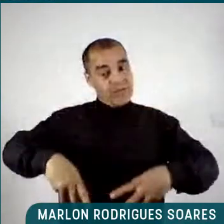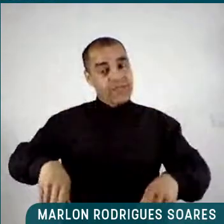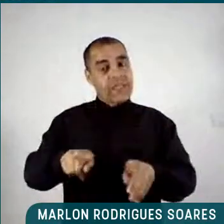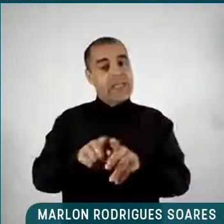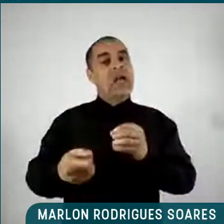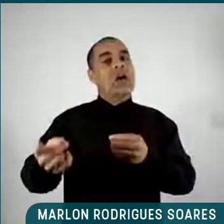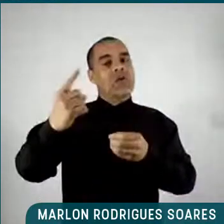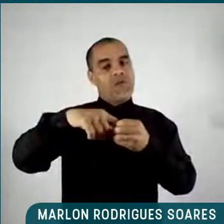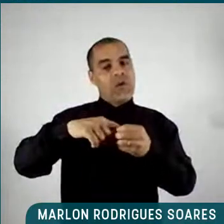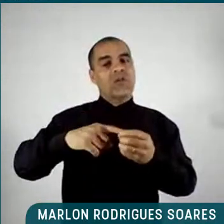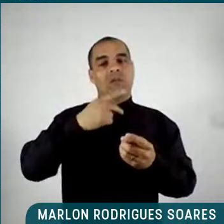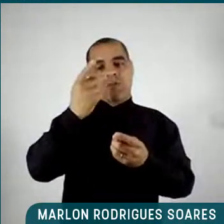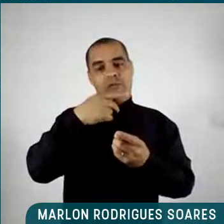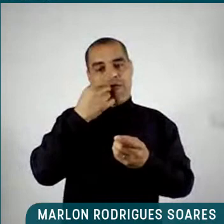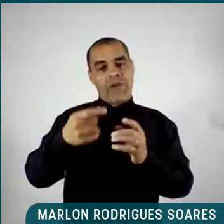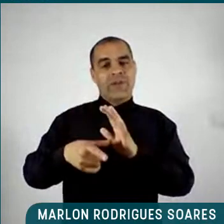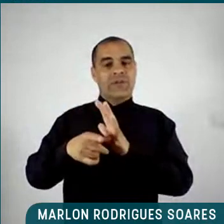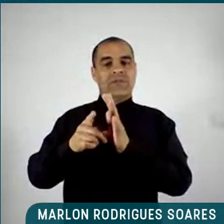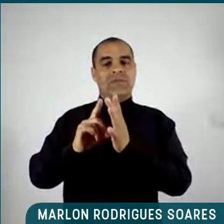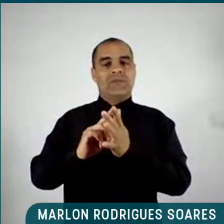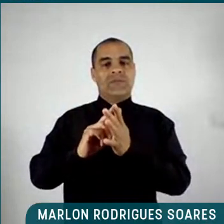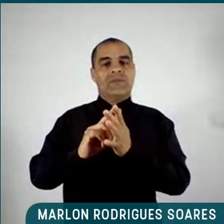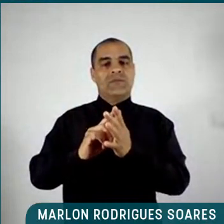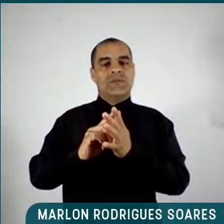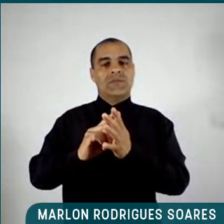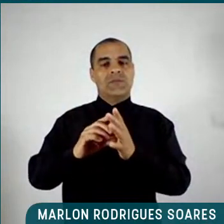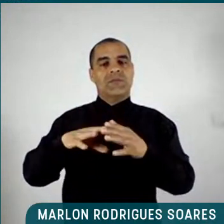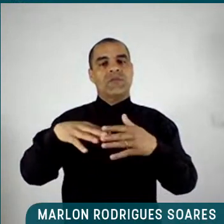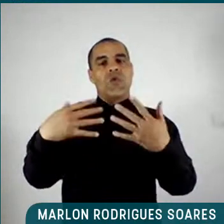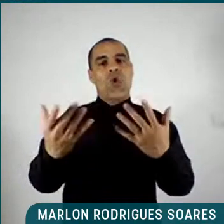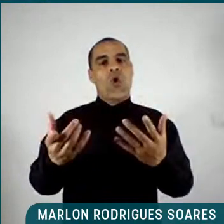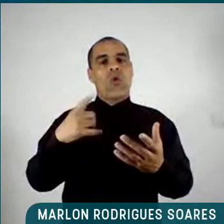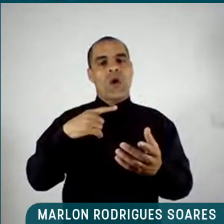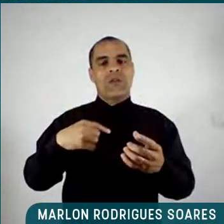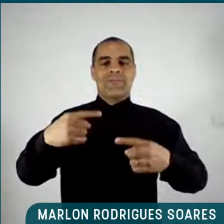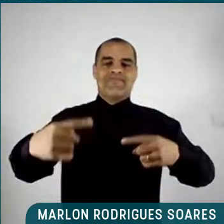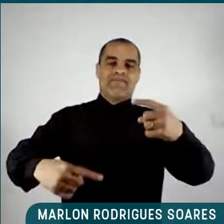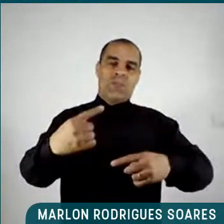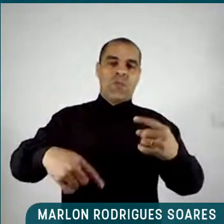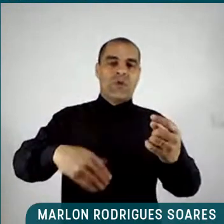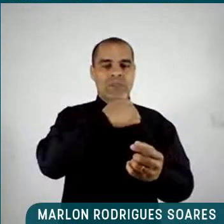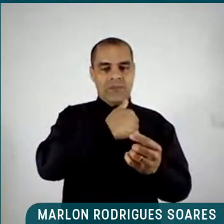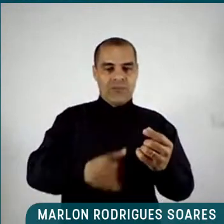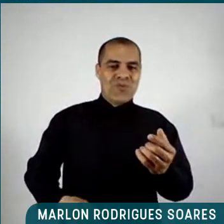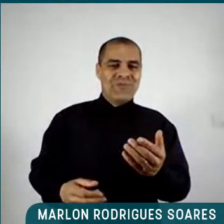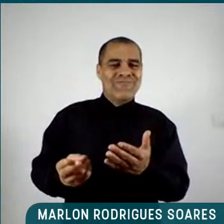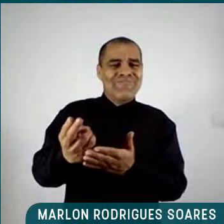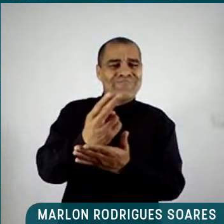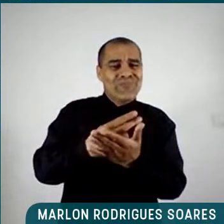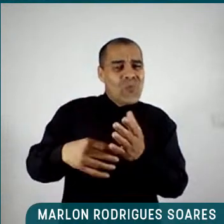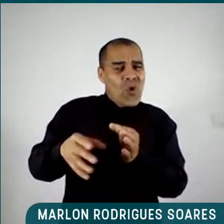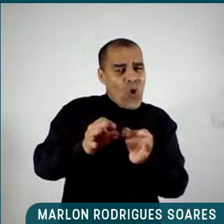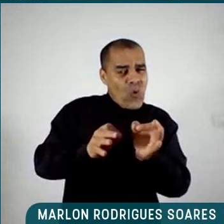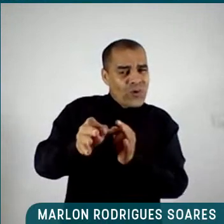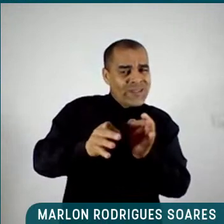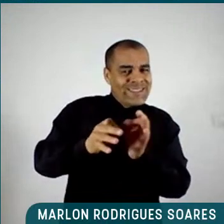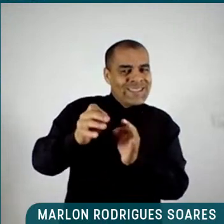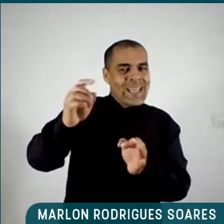am saying all of that just to mention that when the public policies